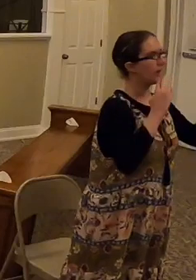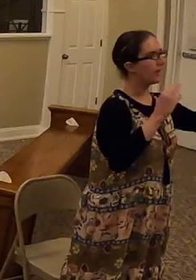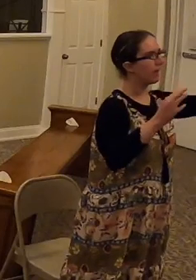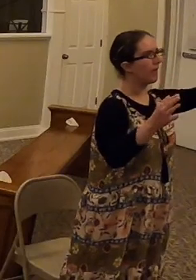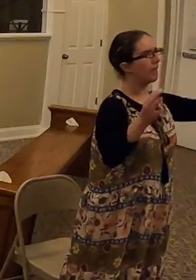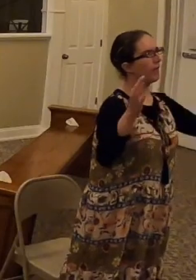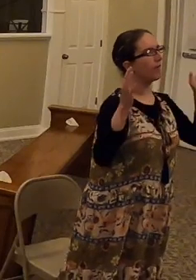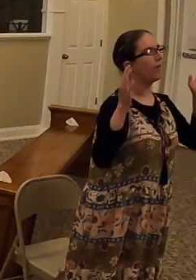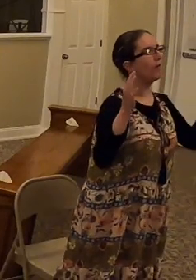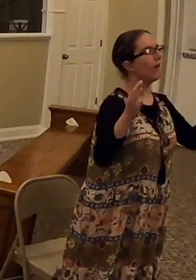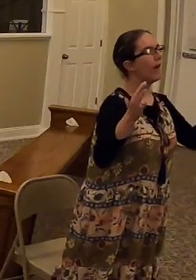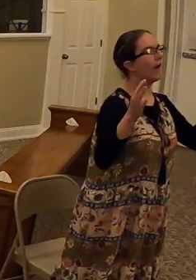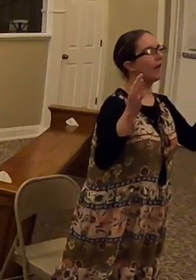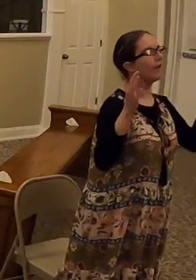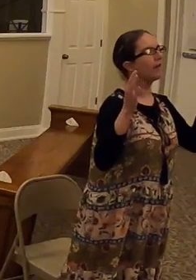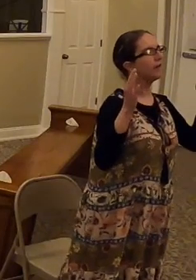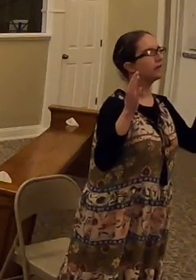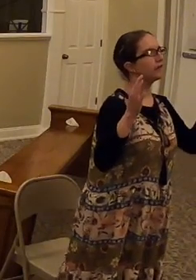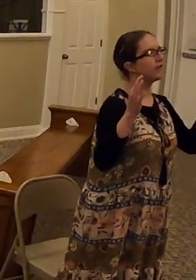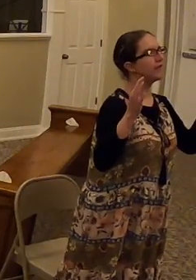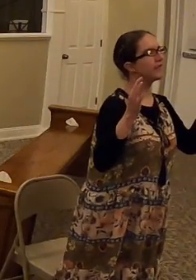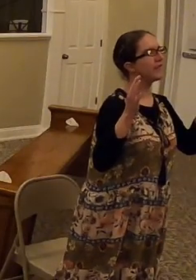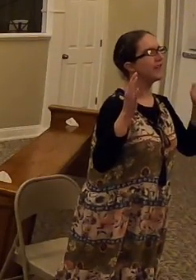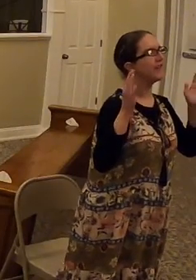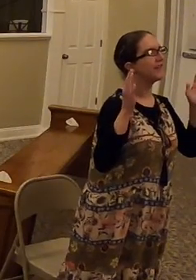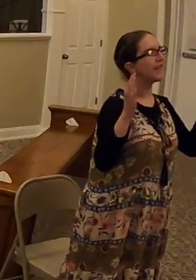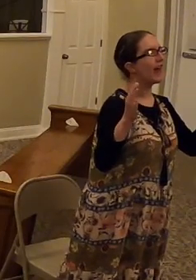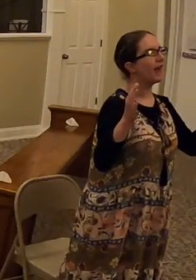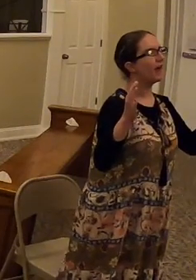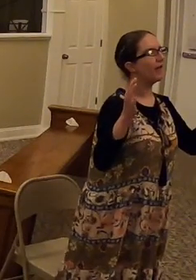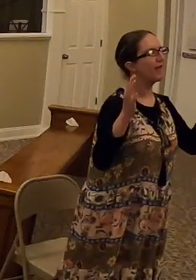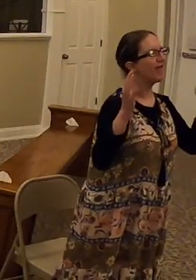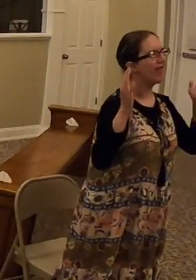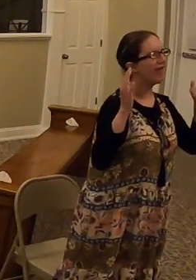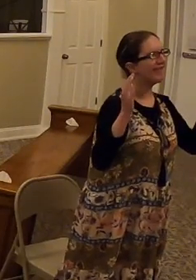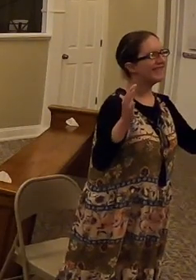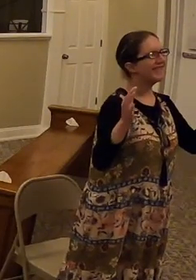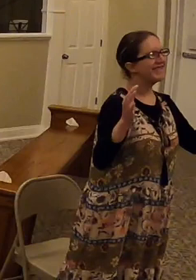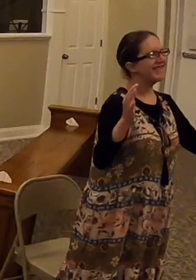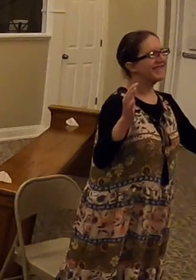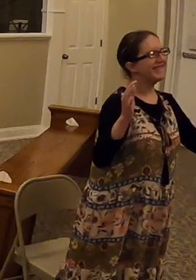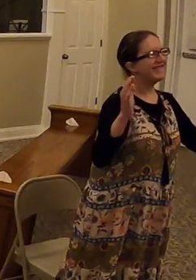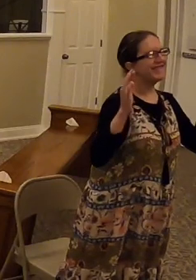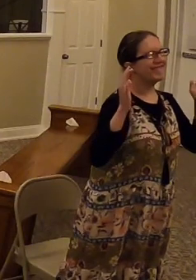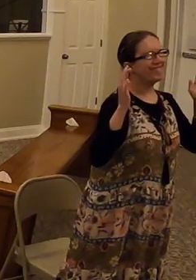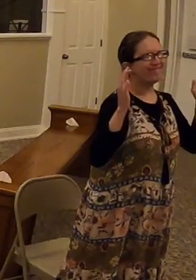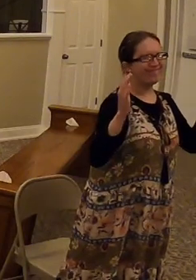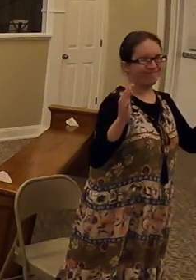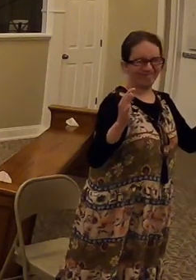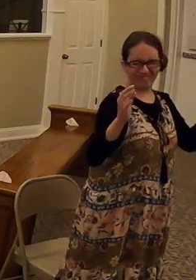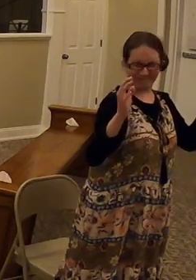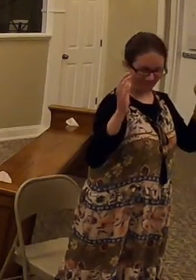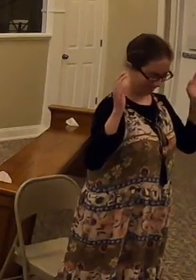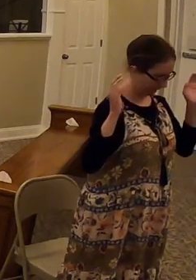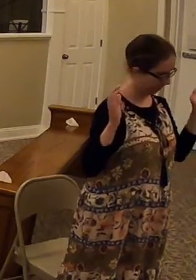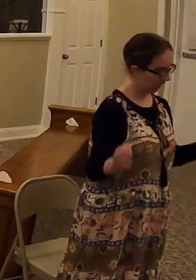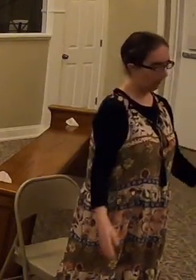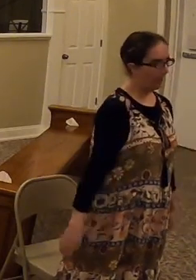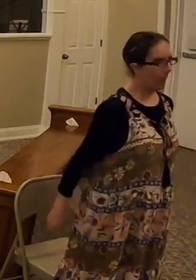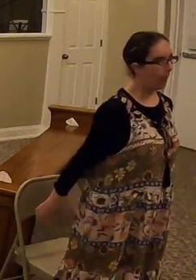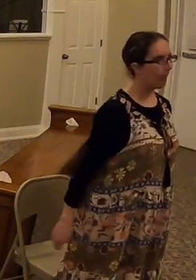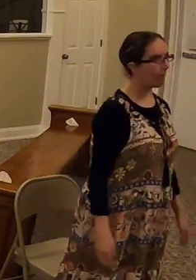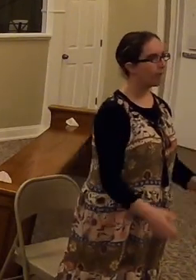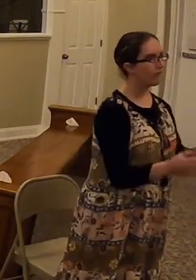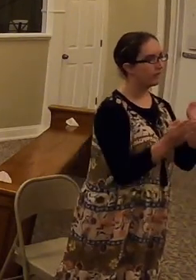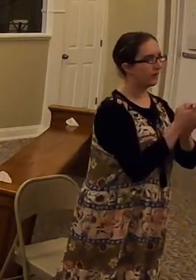God. Lord, rain all a great victory here tonight, God, with us, Lord. We give you glory. Lord, we give you honor.